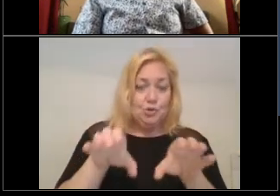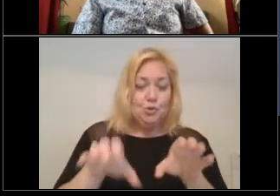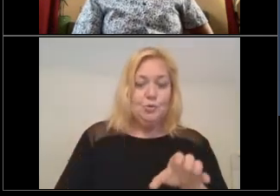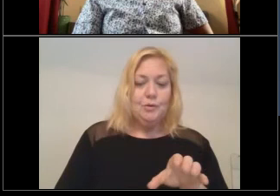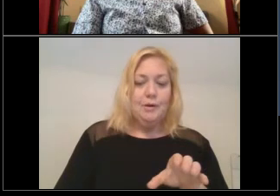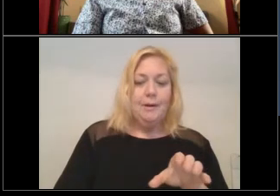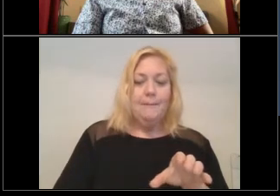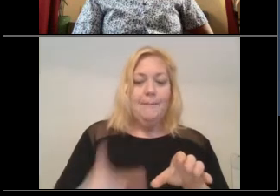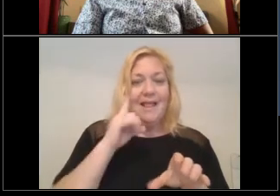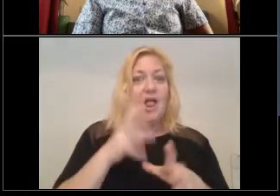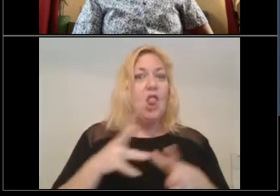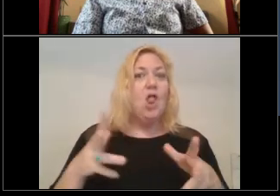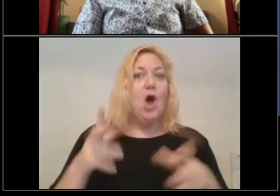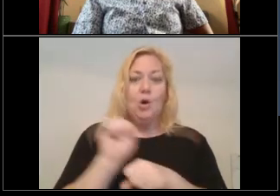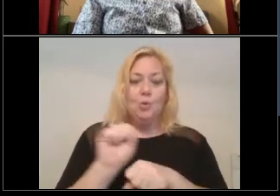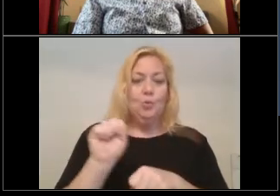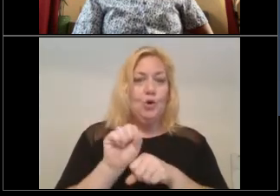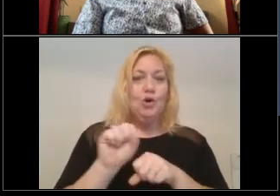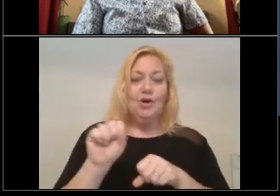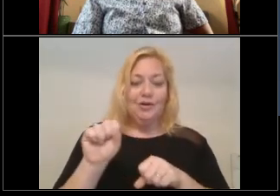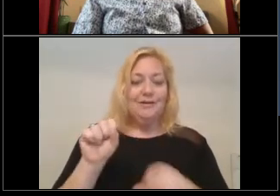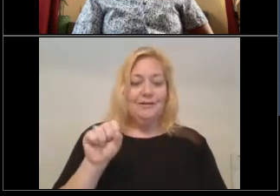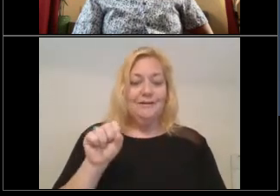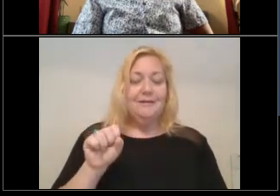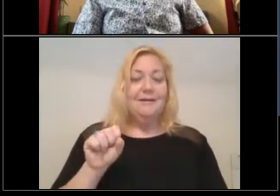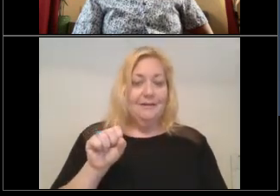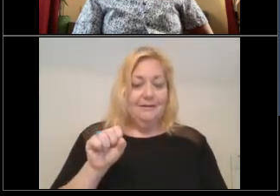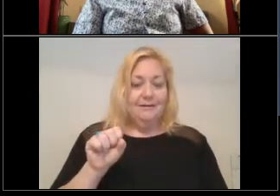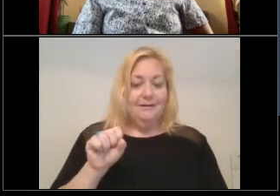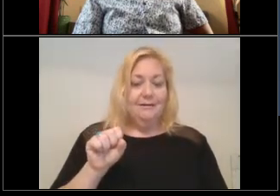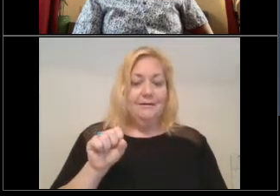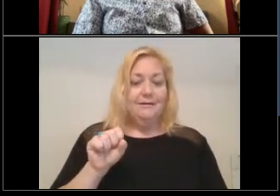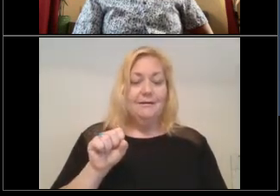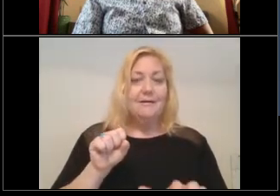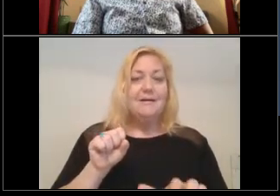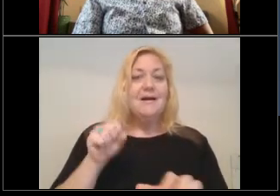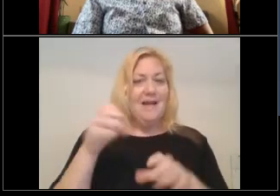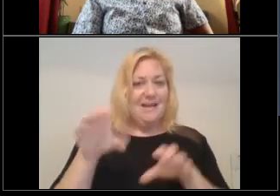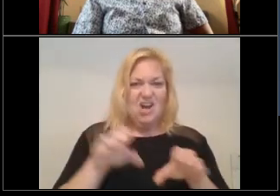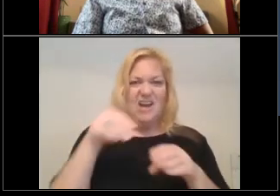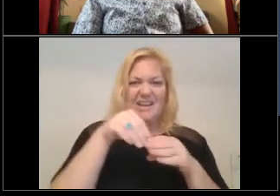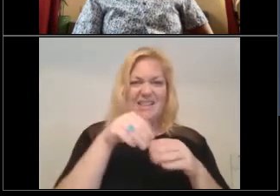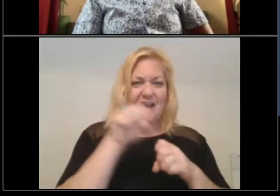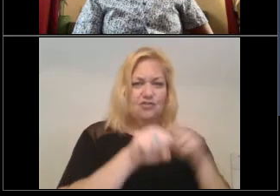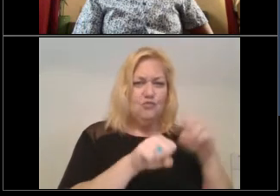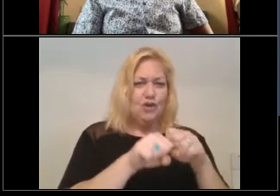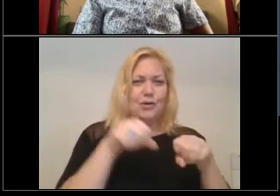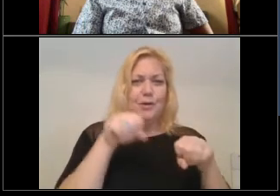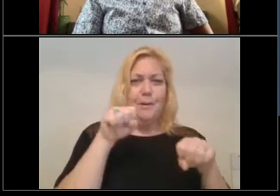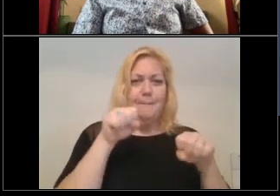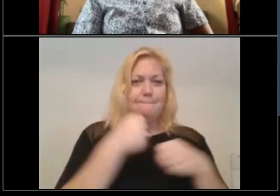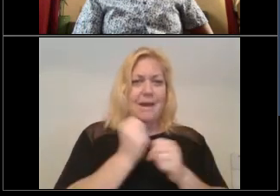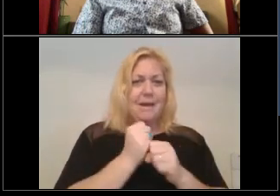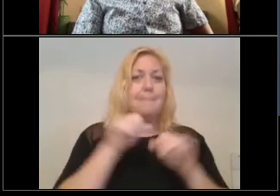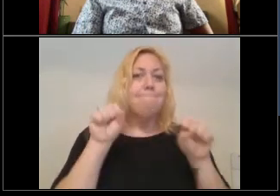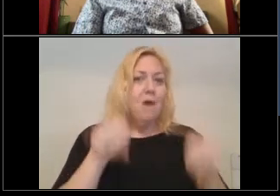lot of work that needs to be done in the structure to make it possible at the local